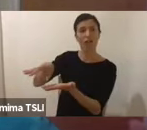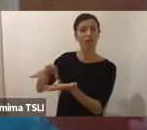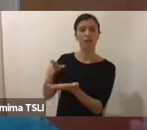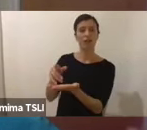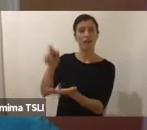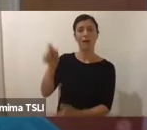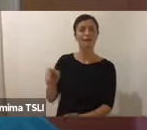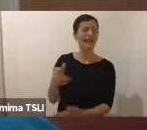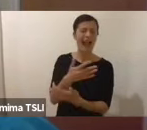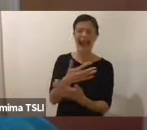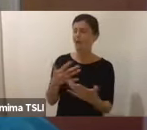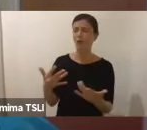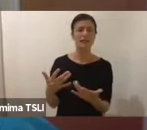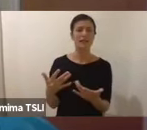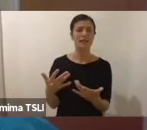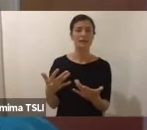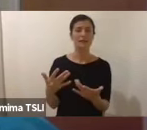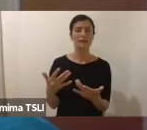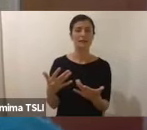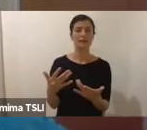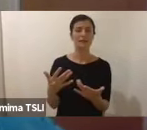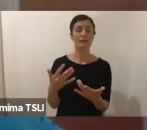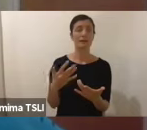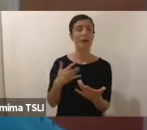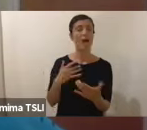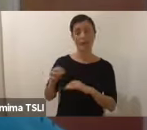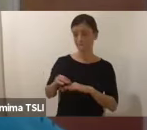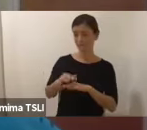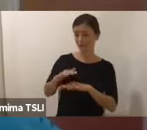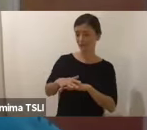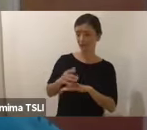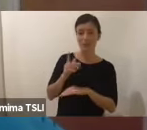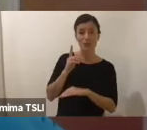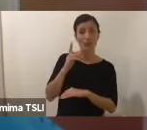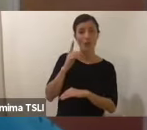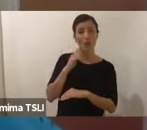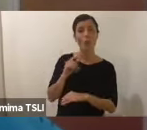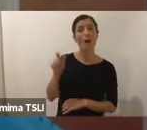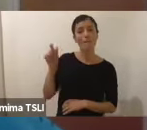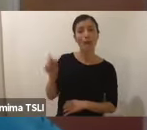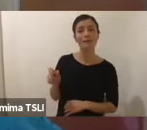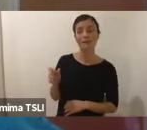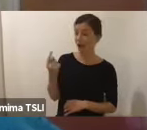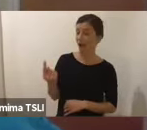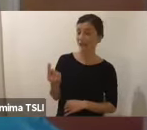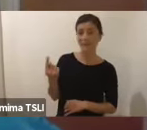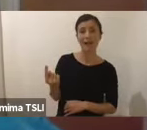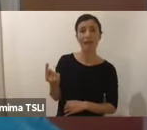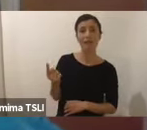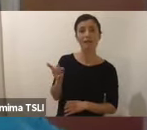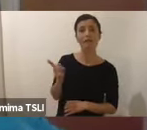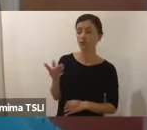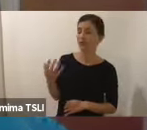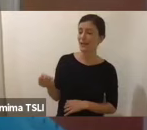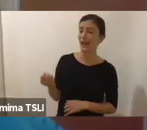dialogue i mean i'm married to a white person okay she has racism okay i was raised by